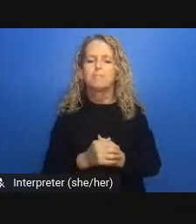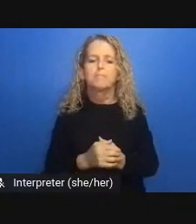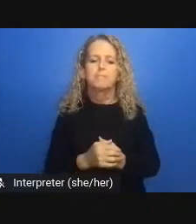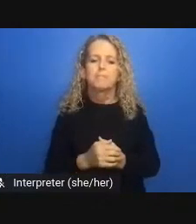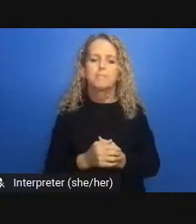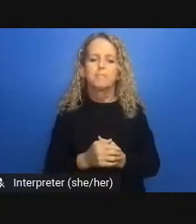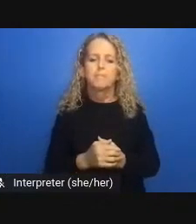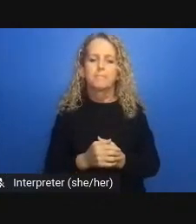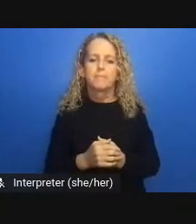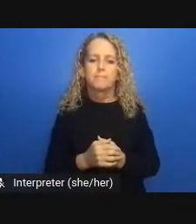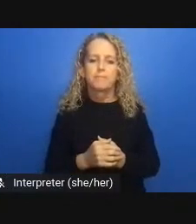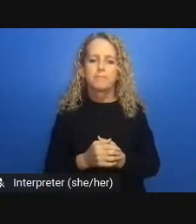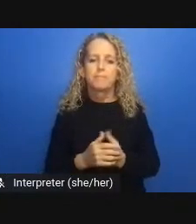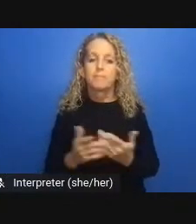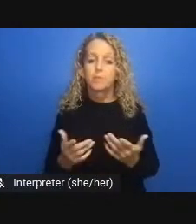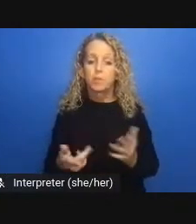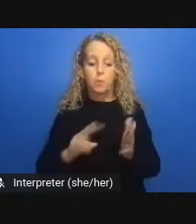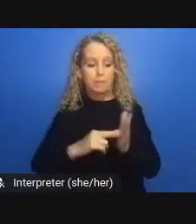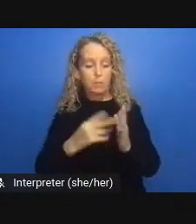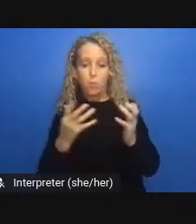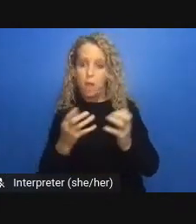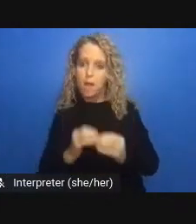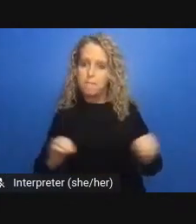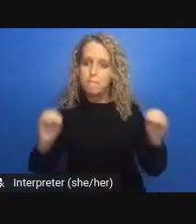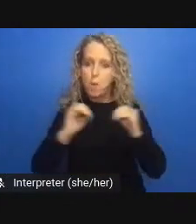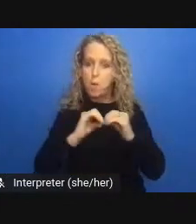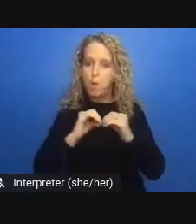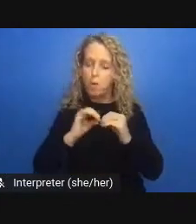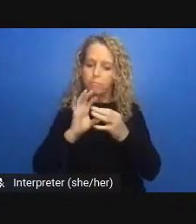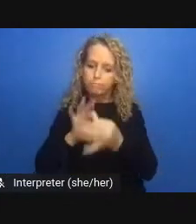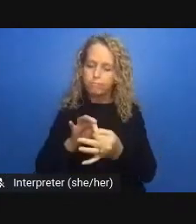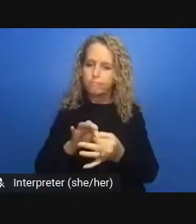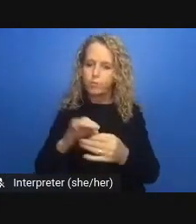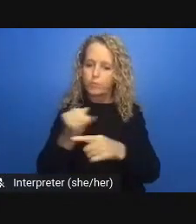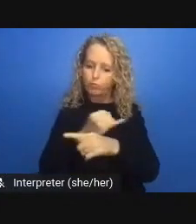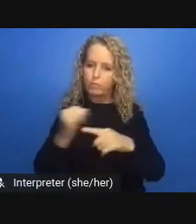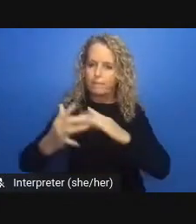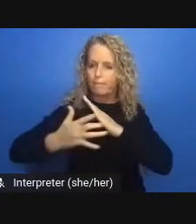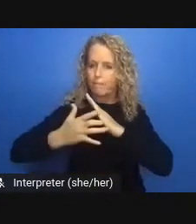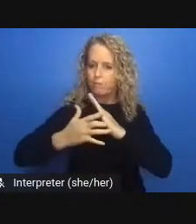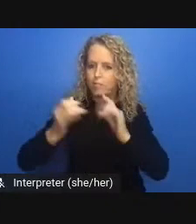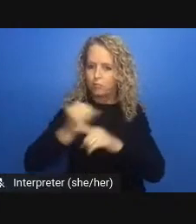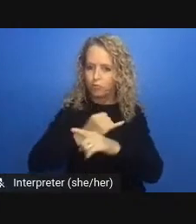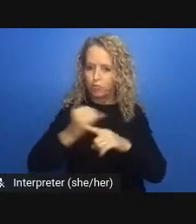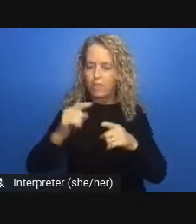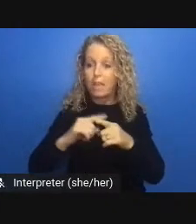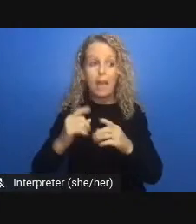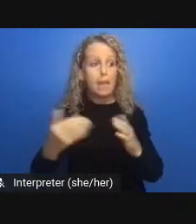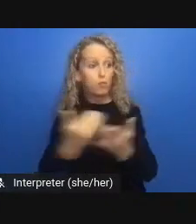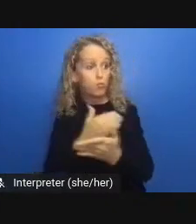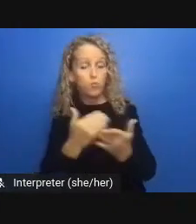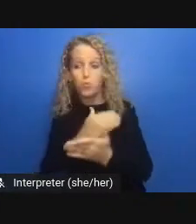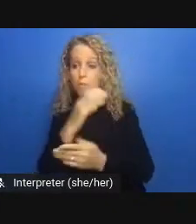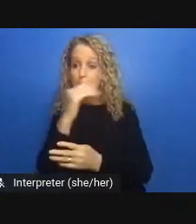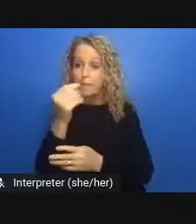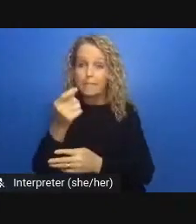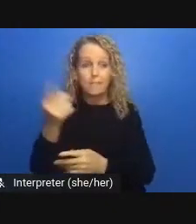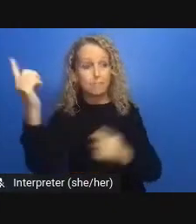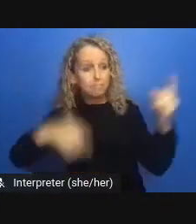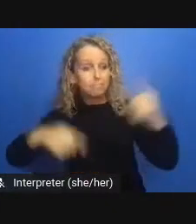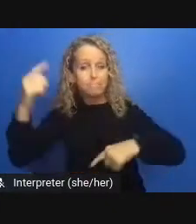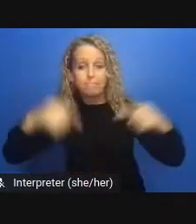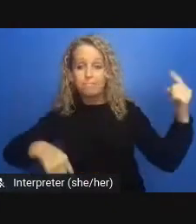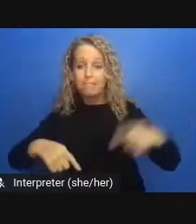of increasing industry in this sector, bringing in new companies, and really growing the